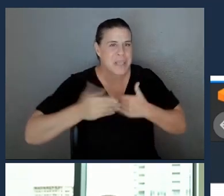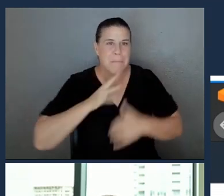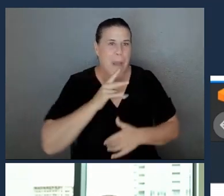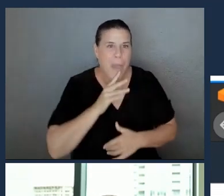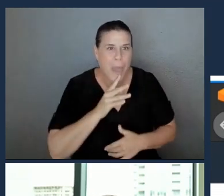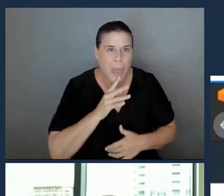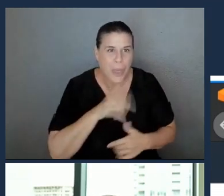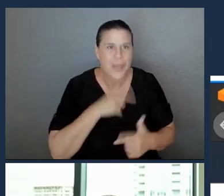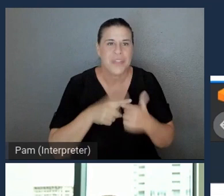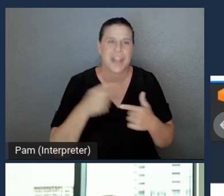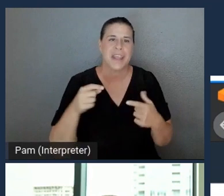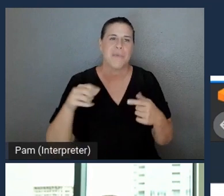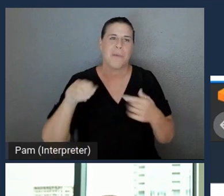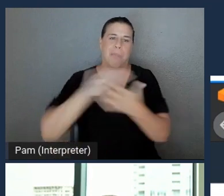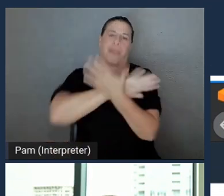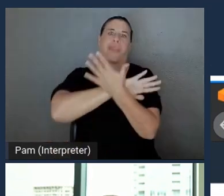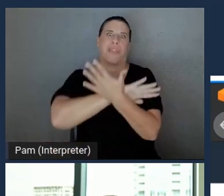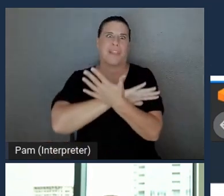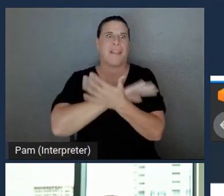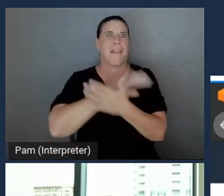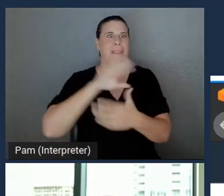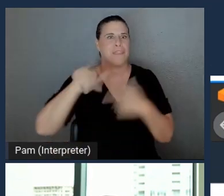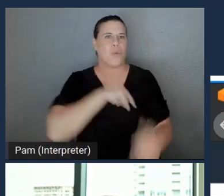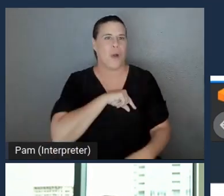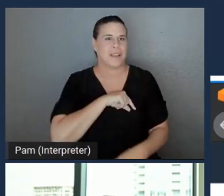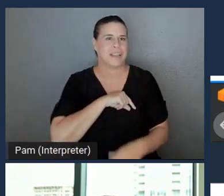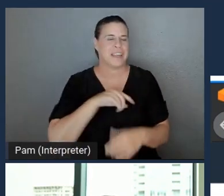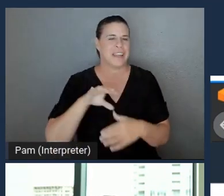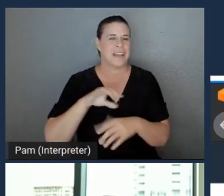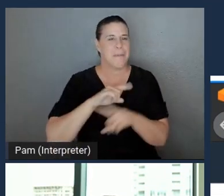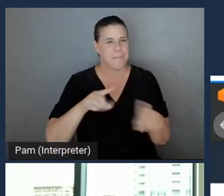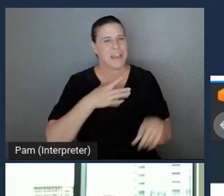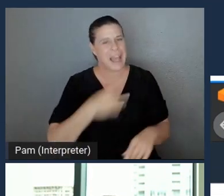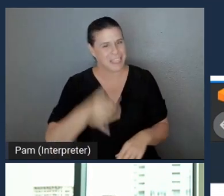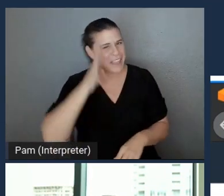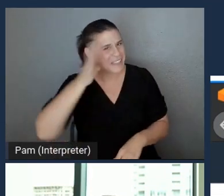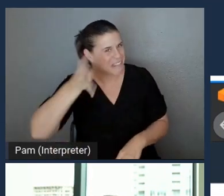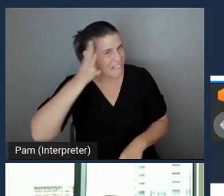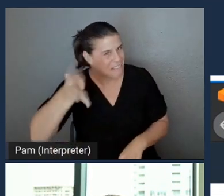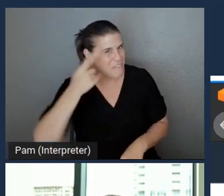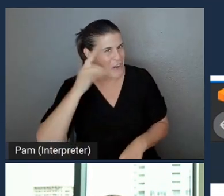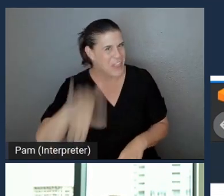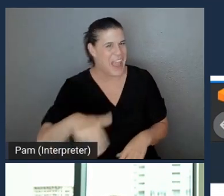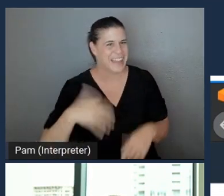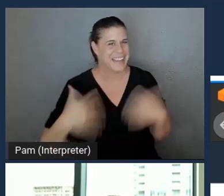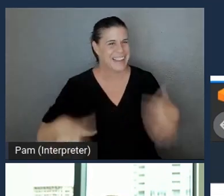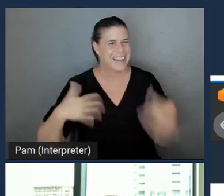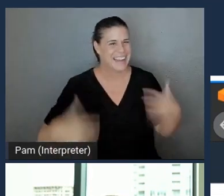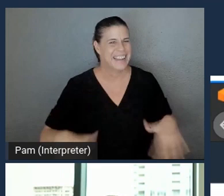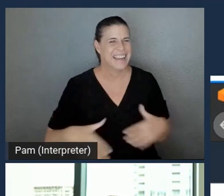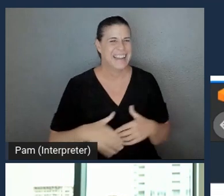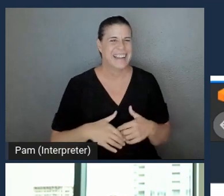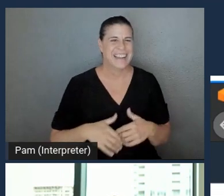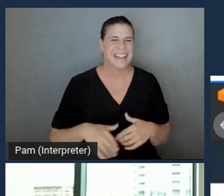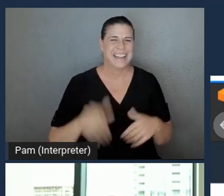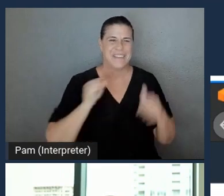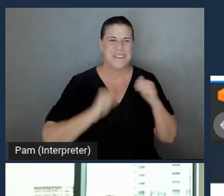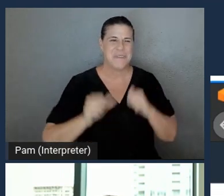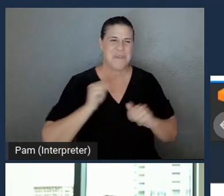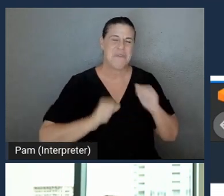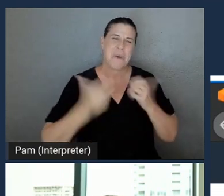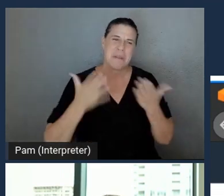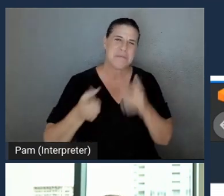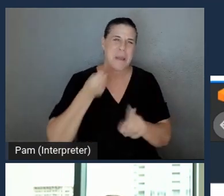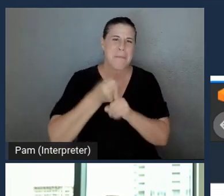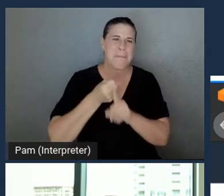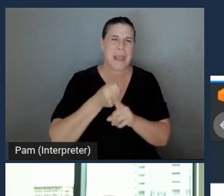your quality of the transcript itself. So I like the ingenuity there, but you'll find that your performance might get impacted